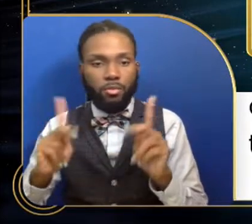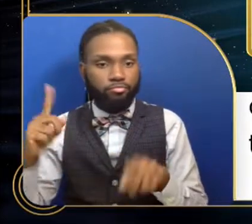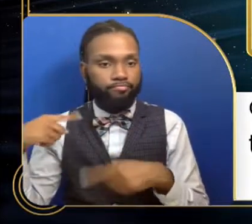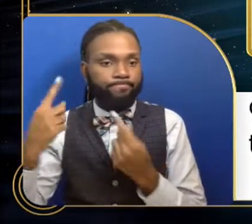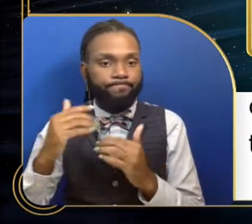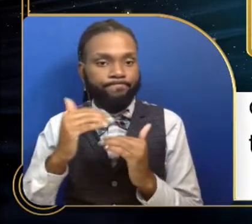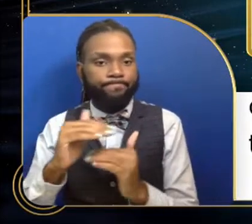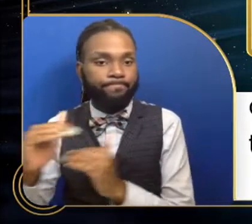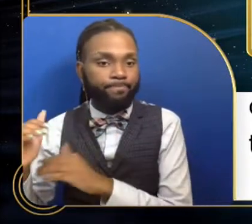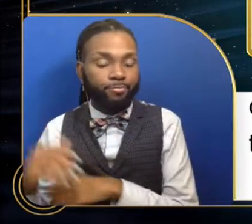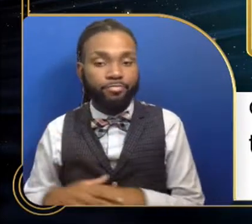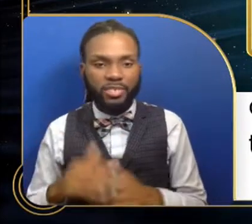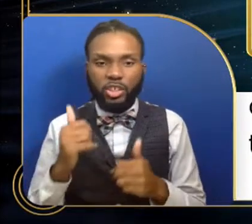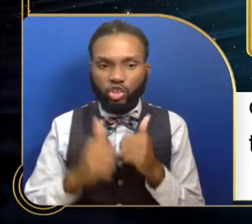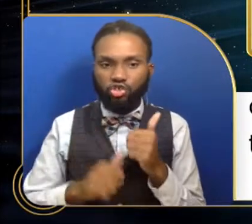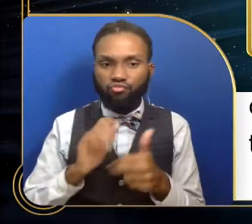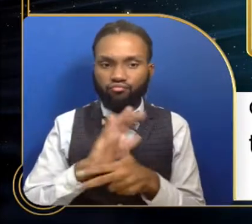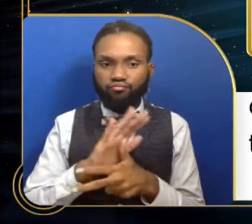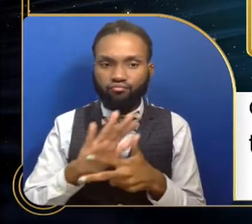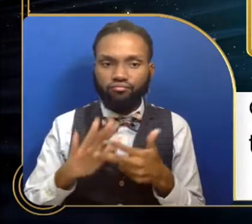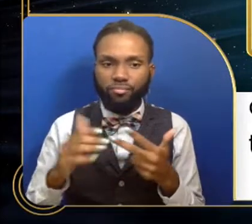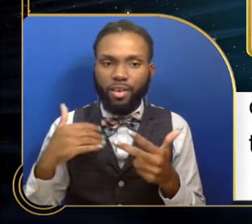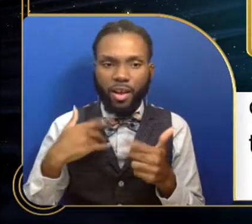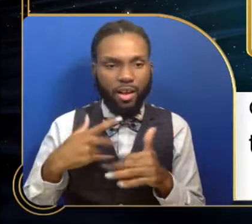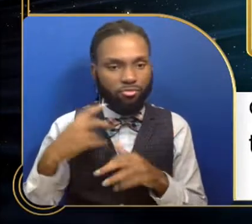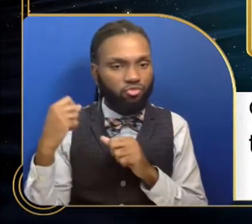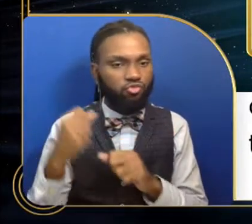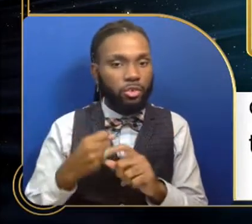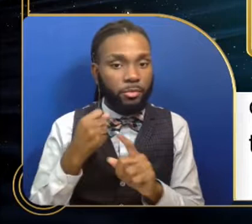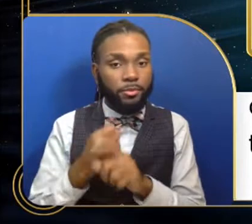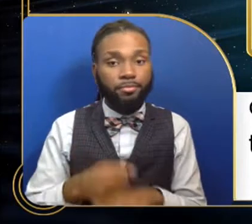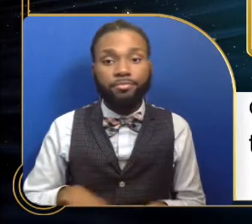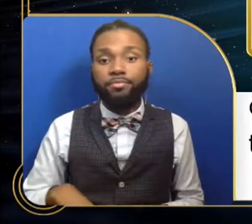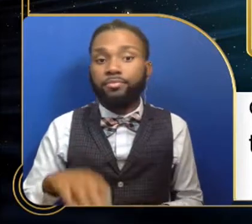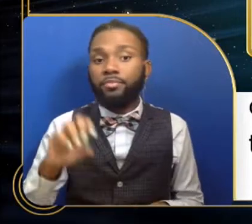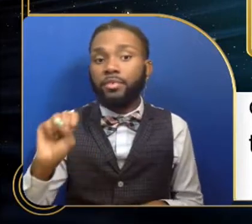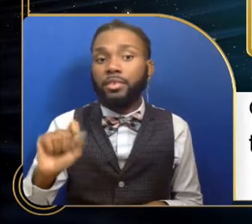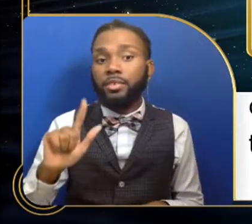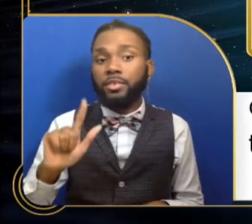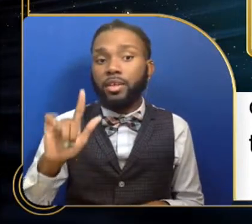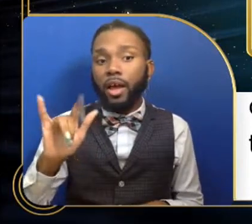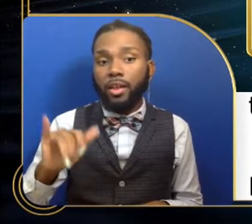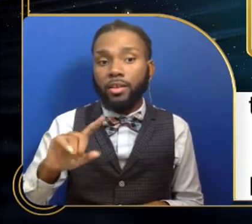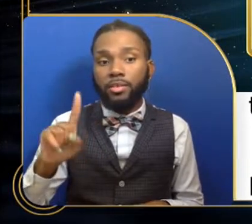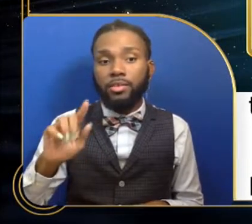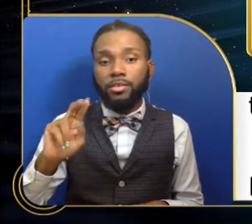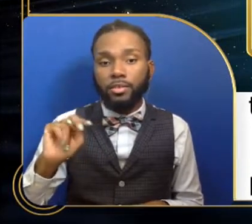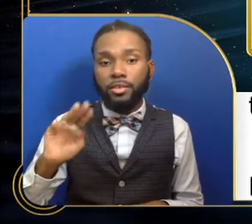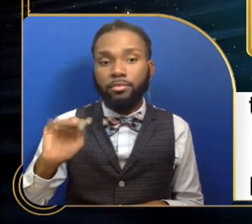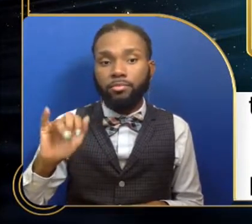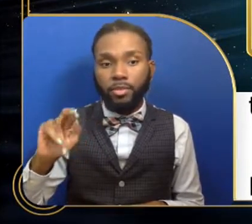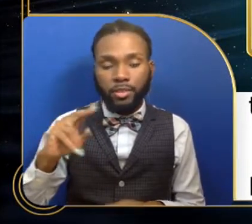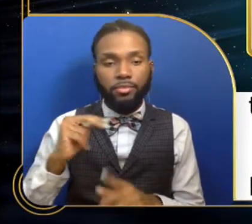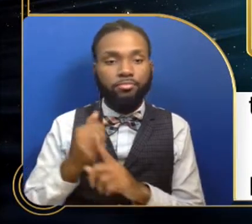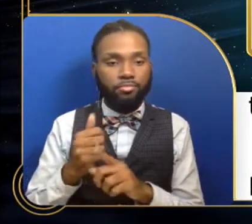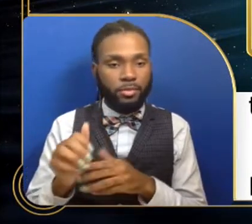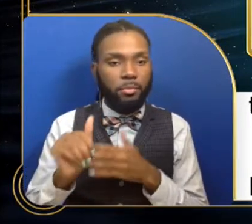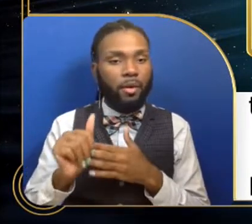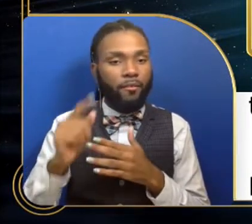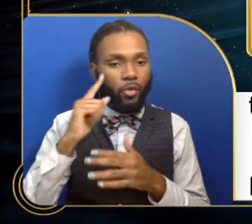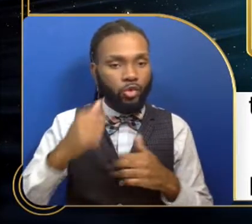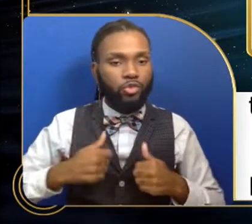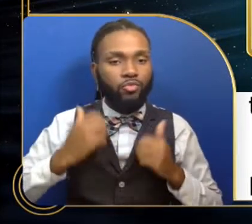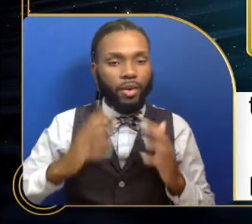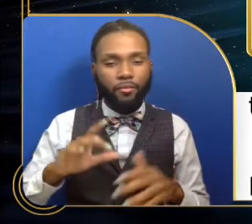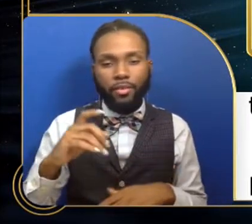remarkable impact. Sally Zinman, who was a pioneer in the consumer survivor ex-patient movement and for